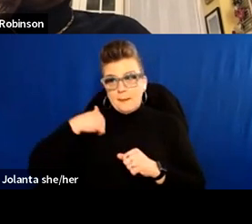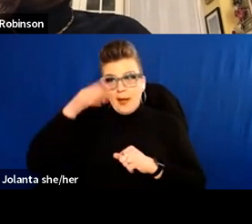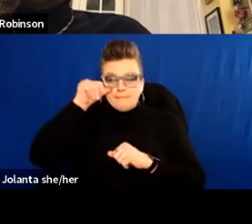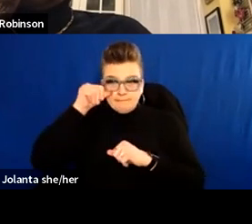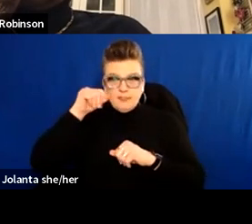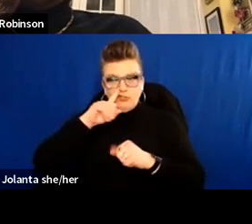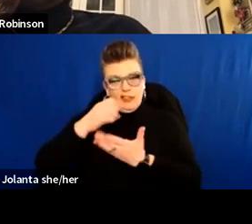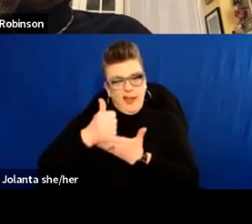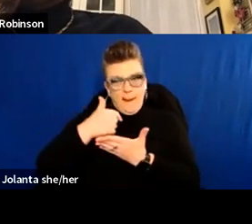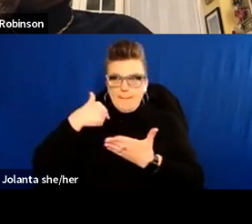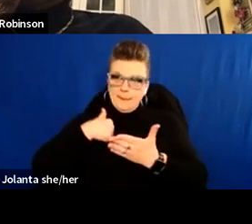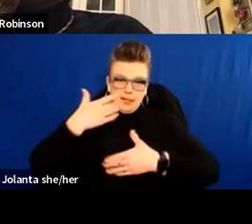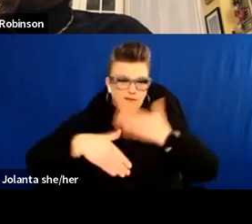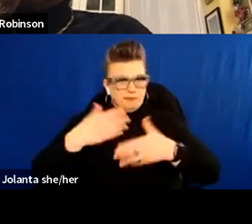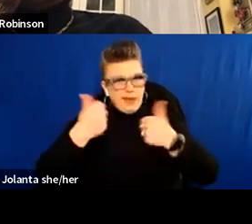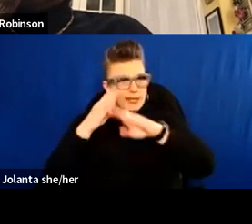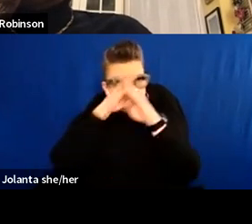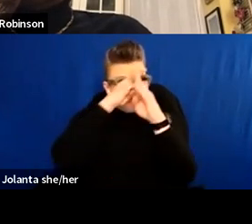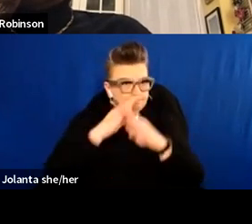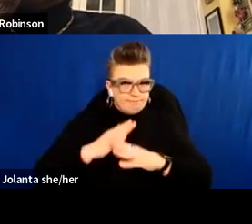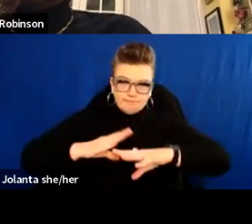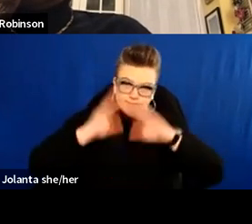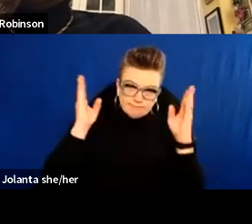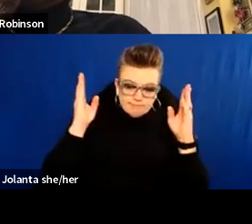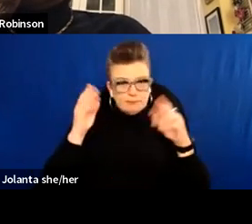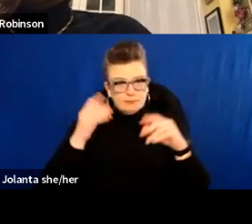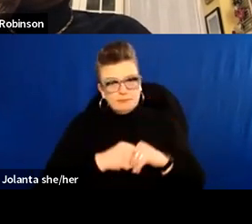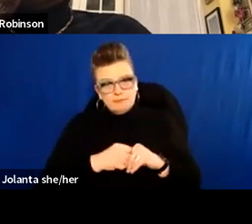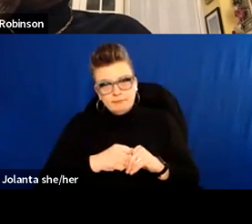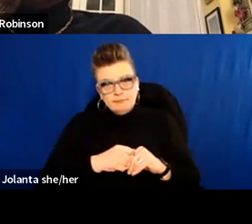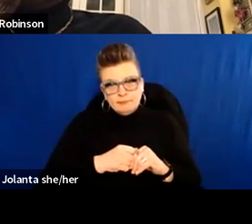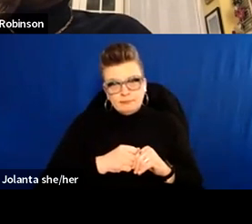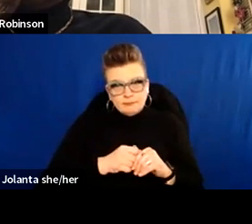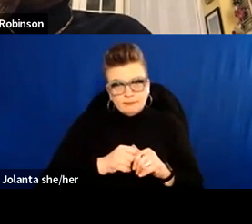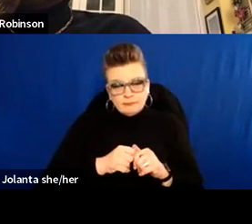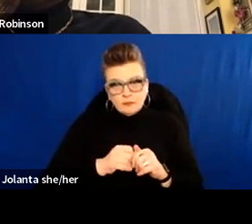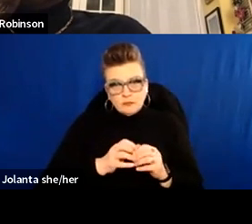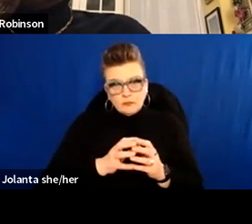my dedication and my persistence helped me overcome a lot of obstacles